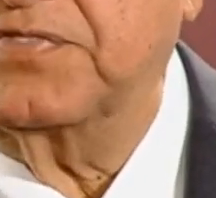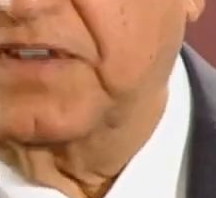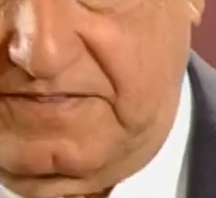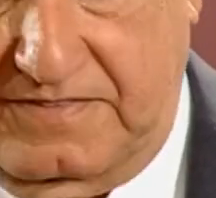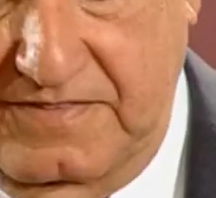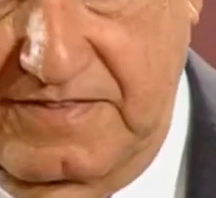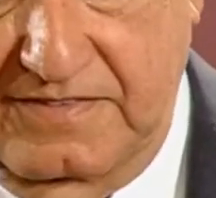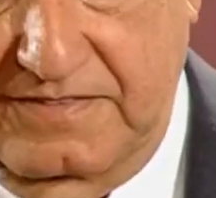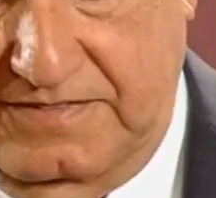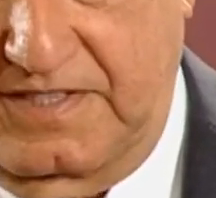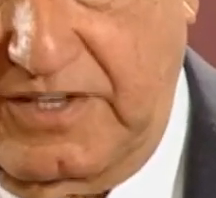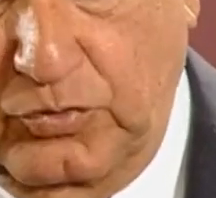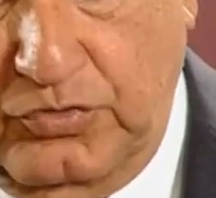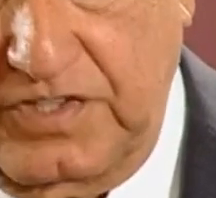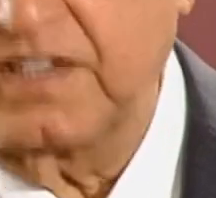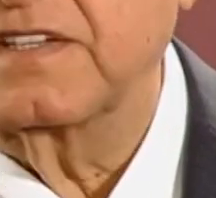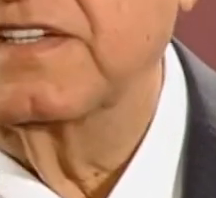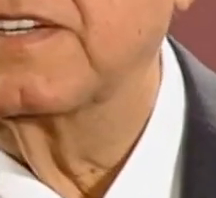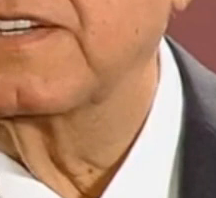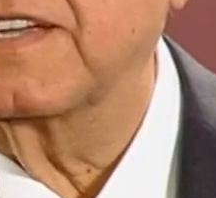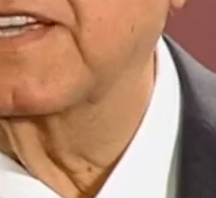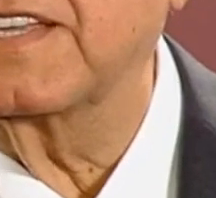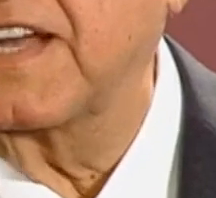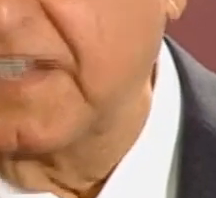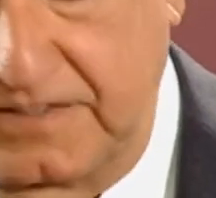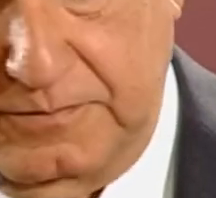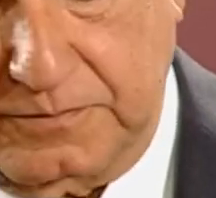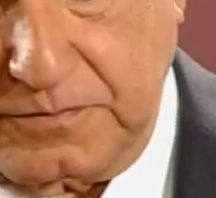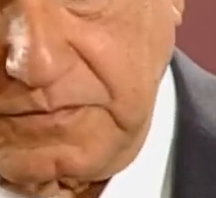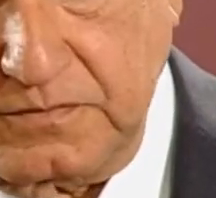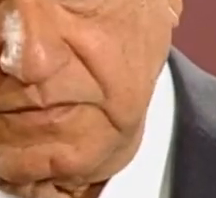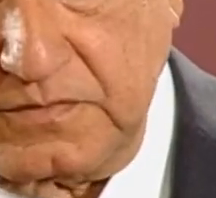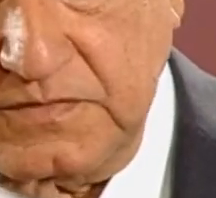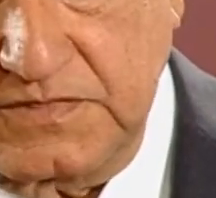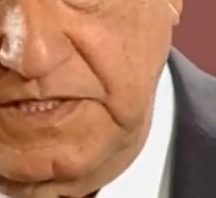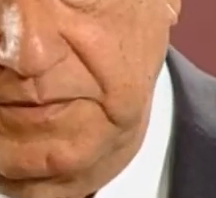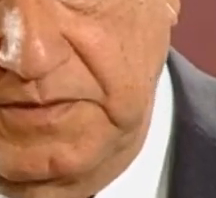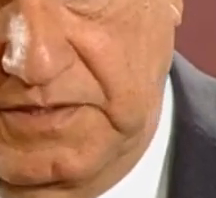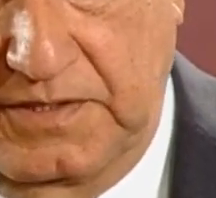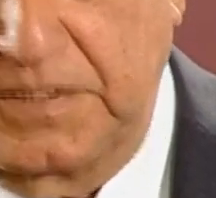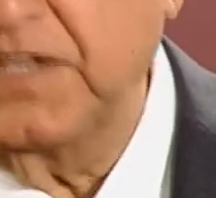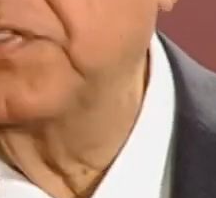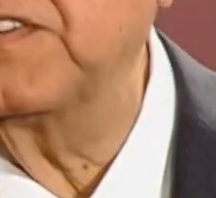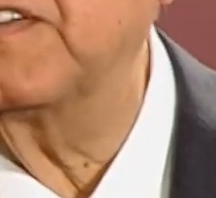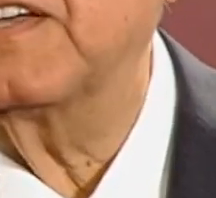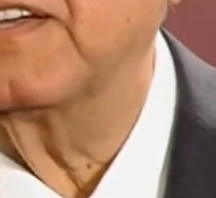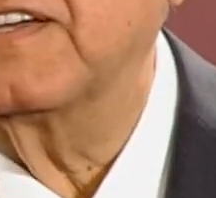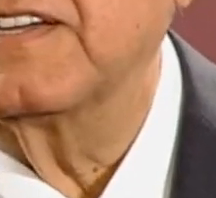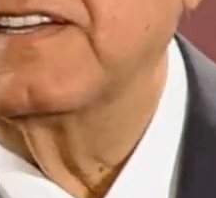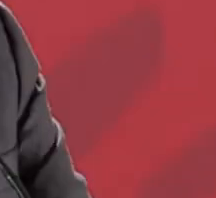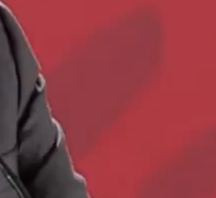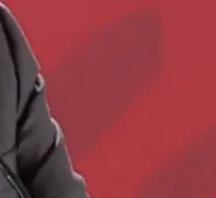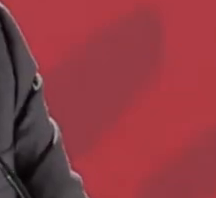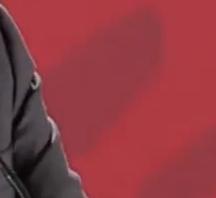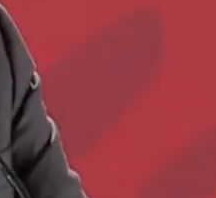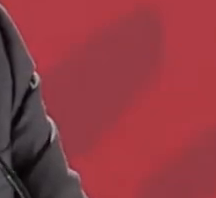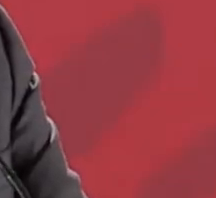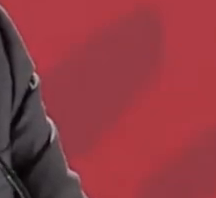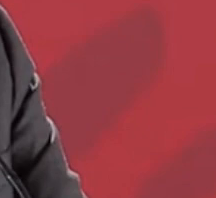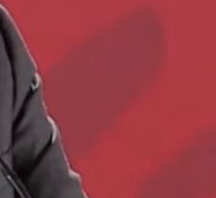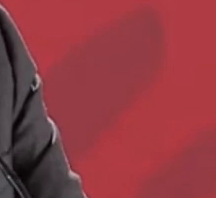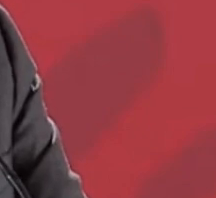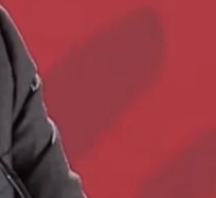We're going to review the tariffs, and we're going to reduce them. And generally, it